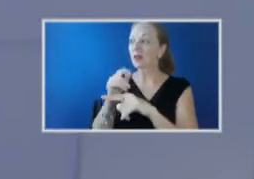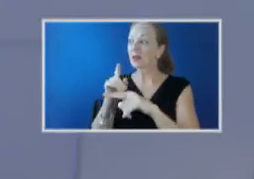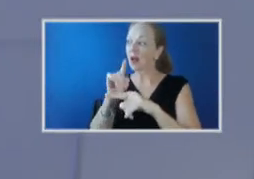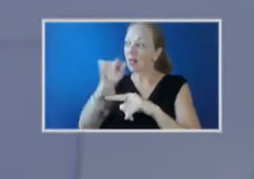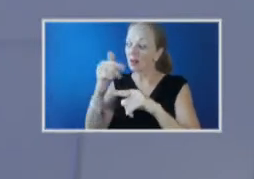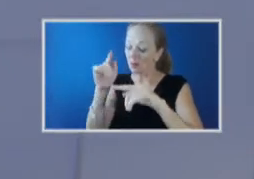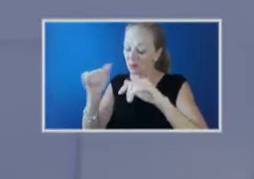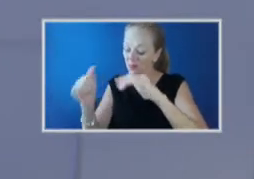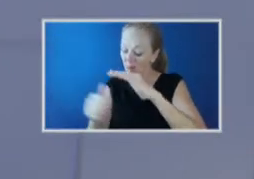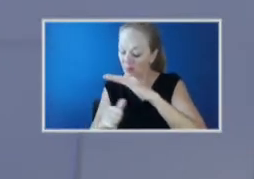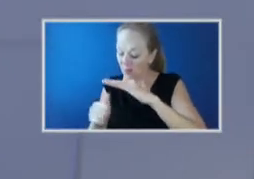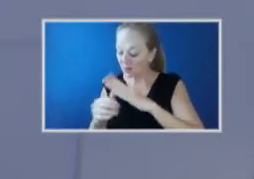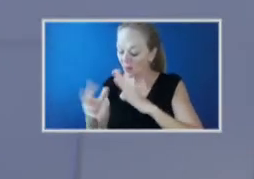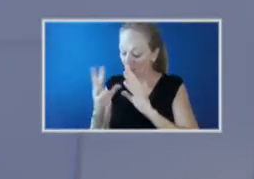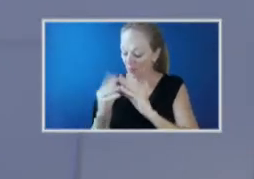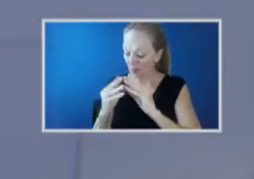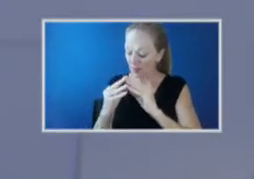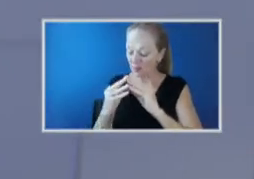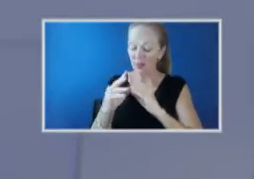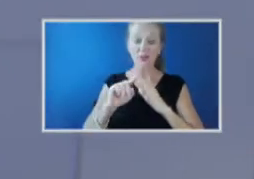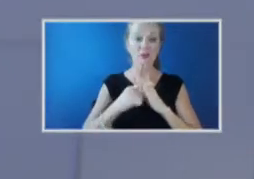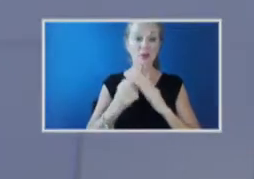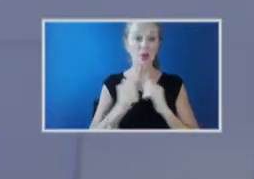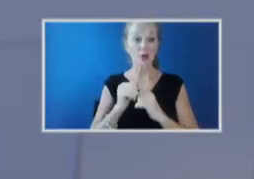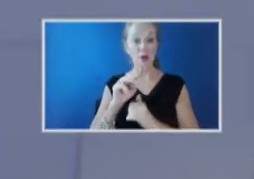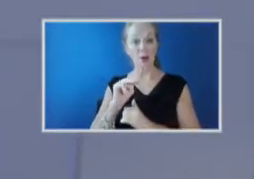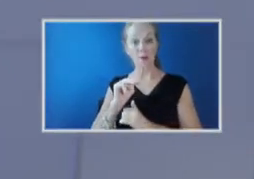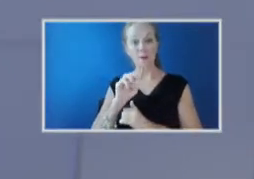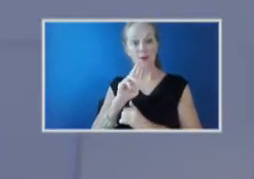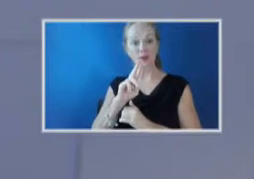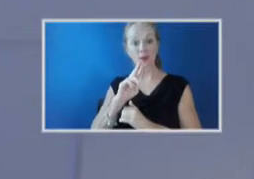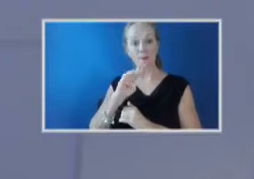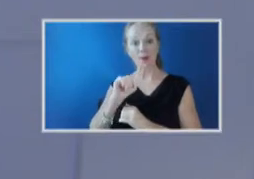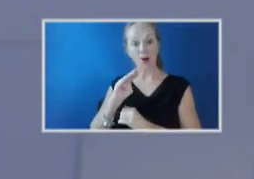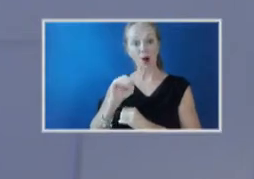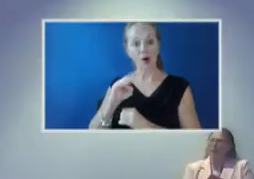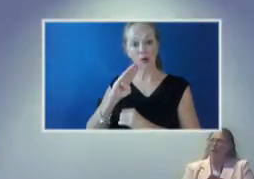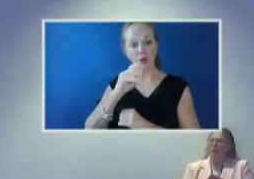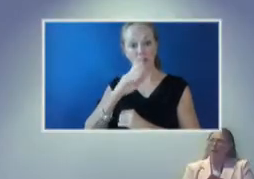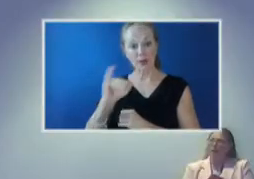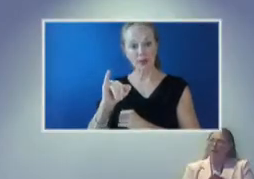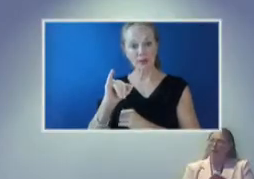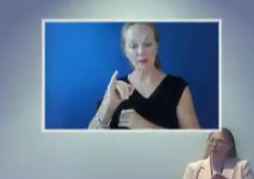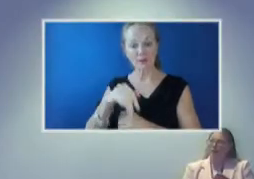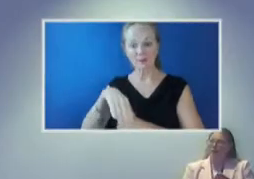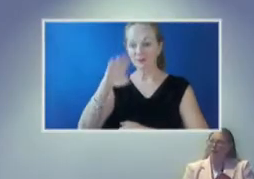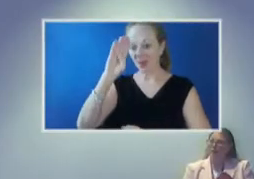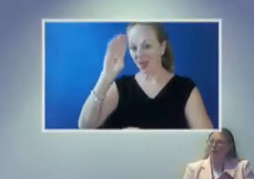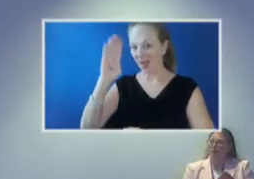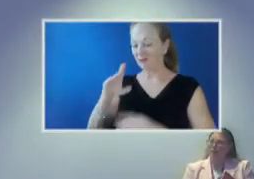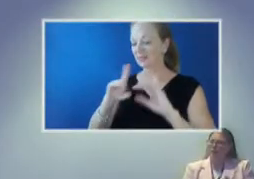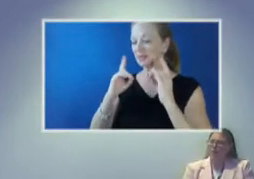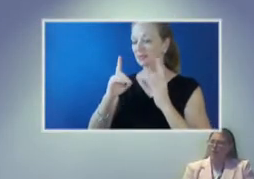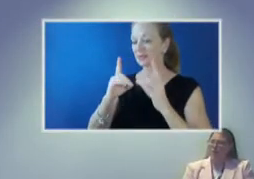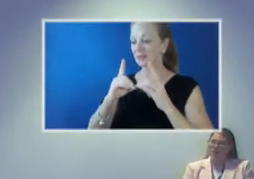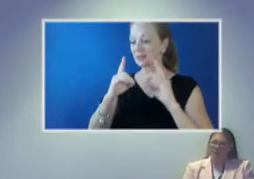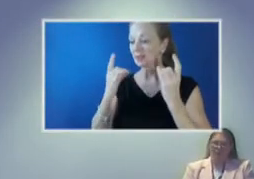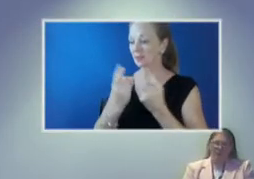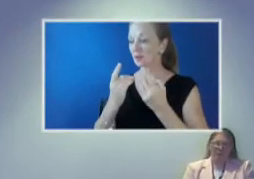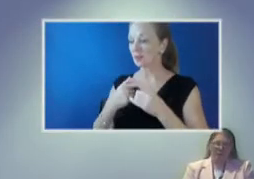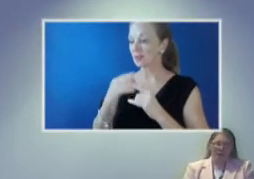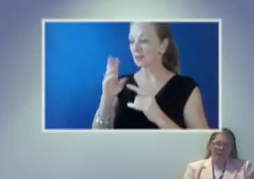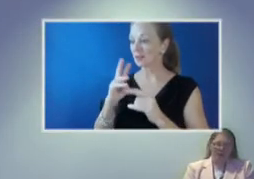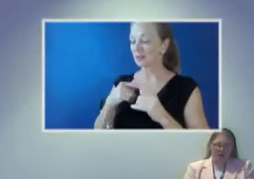downstairs for the meeting. And I'll start with Mr. Bakari. Tark Bakari, District 6. Ed Dries, District